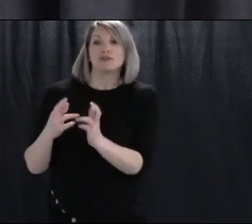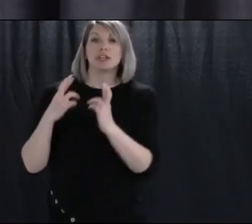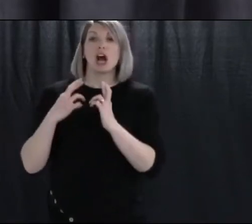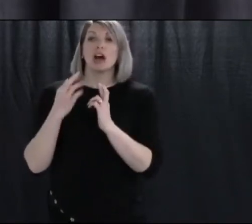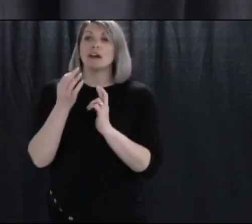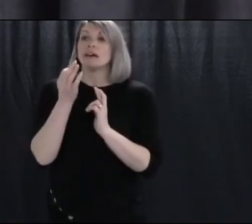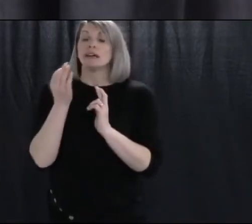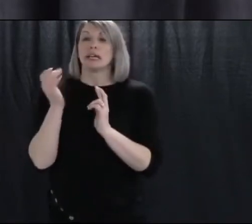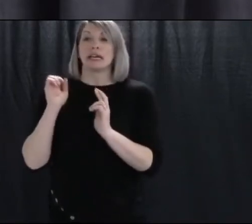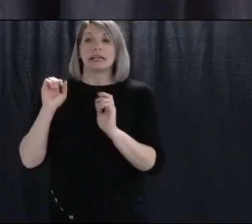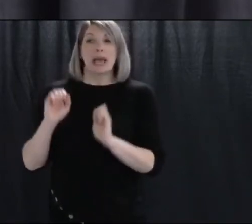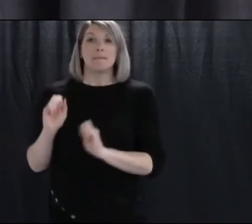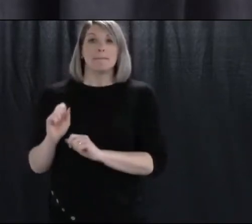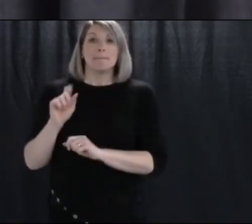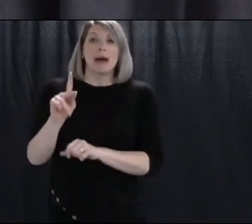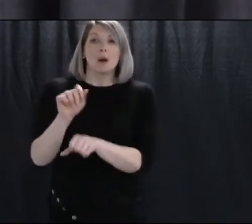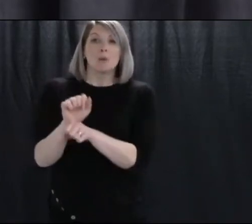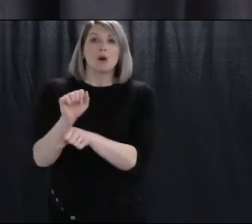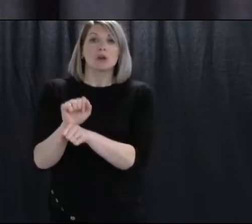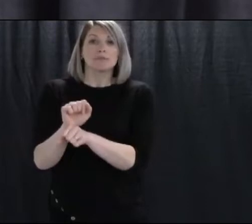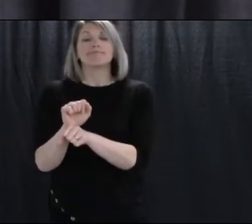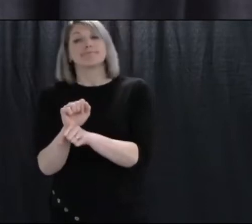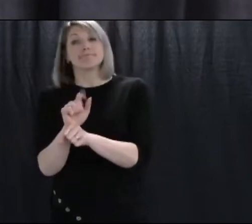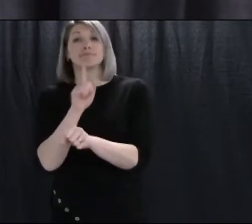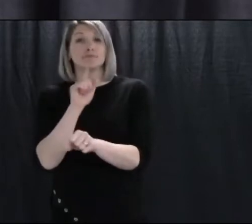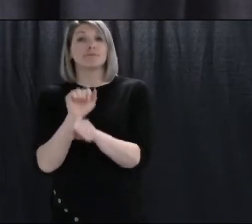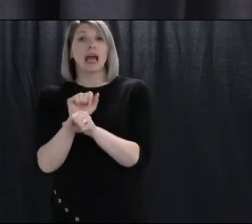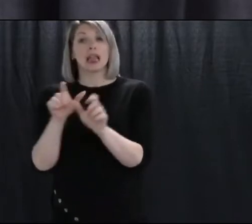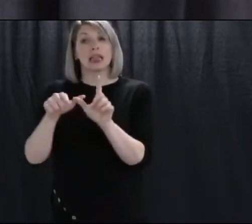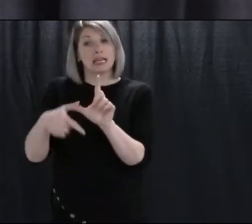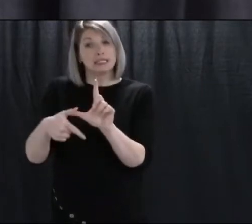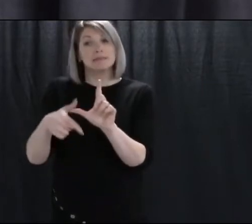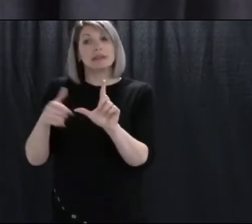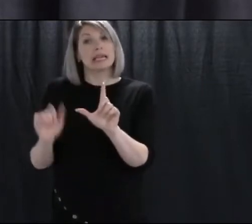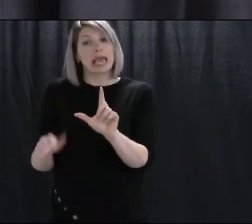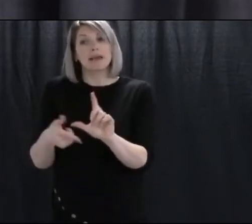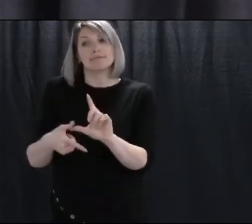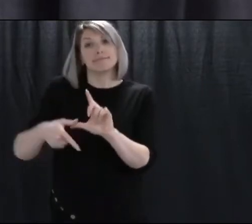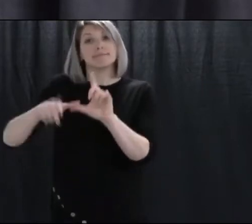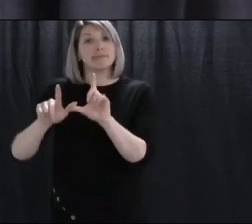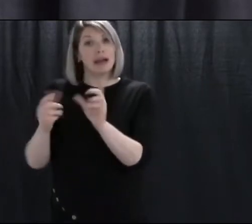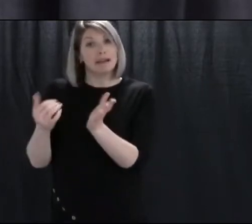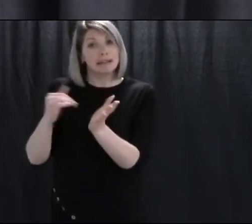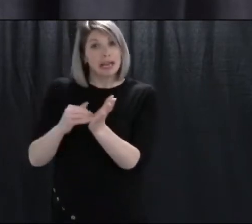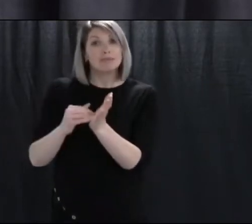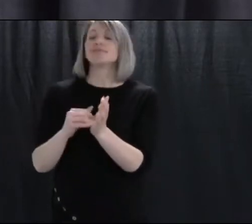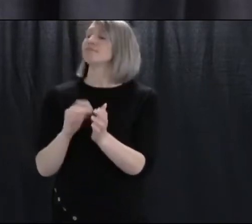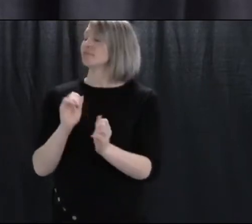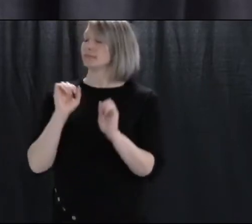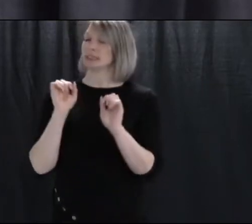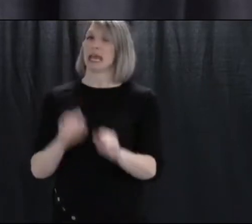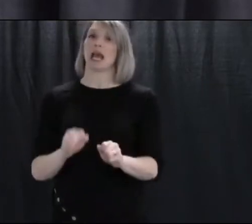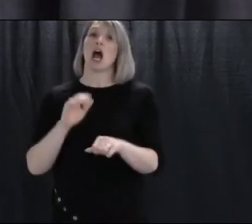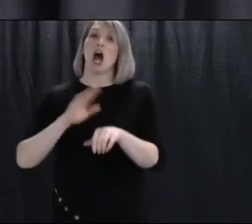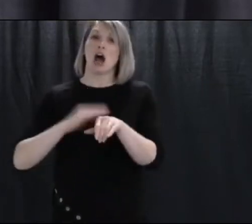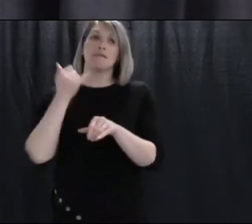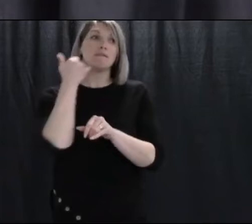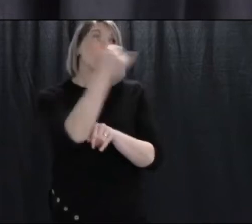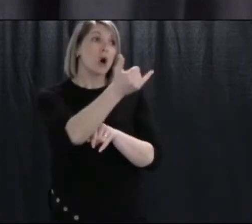be, in actual fact, relicensed over the phone. We have an arrangement with the Newfoundland and Labrador